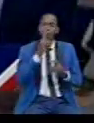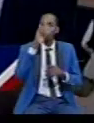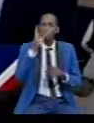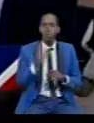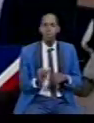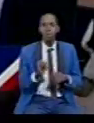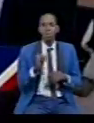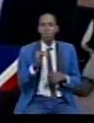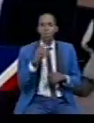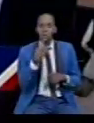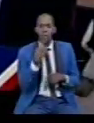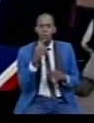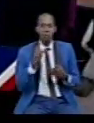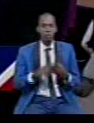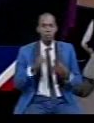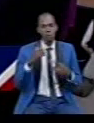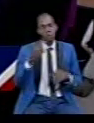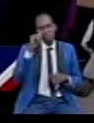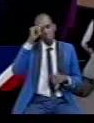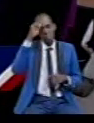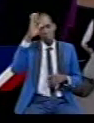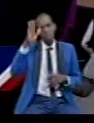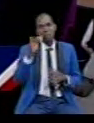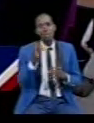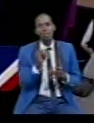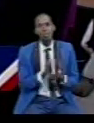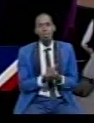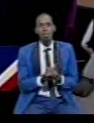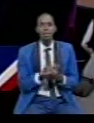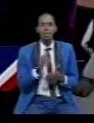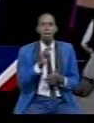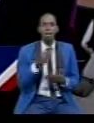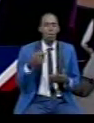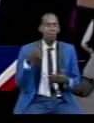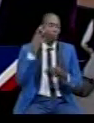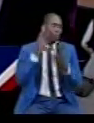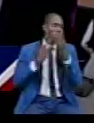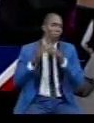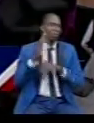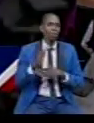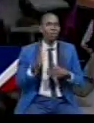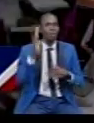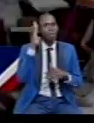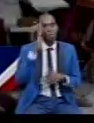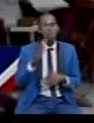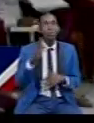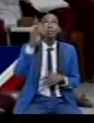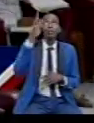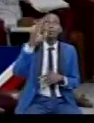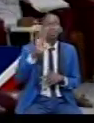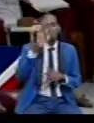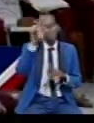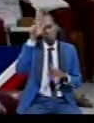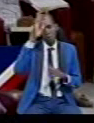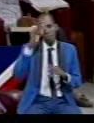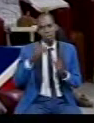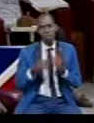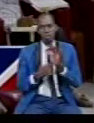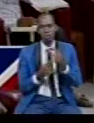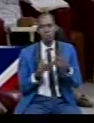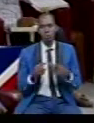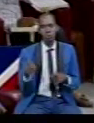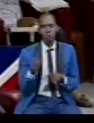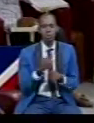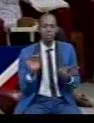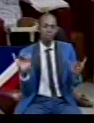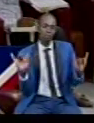prophet shall the Lord your God raise up unto you of your brethren like